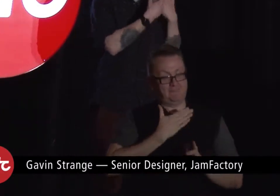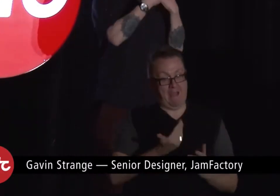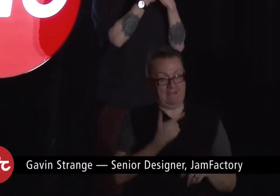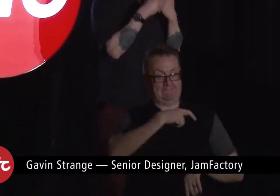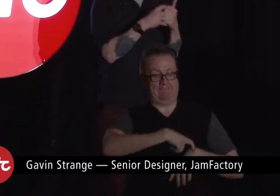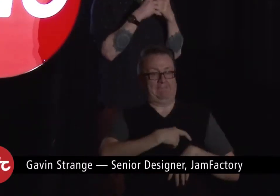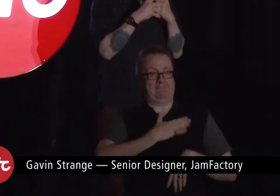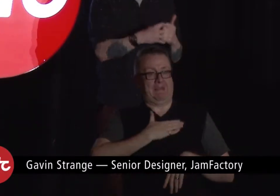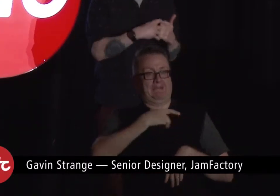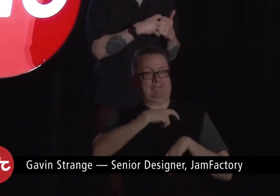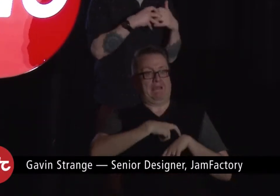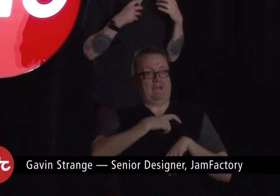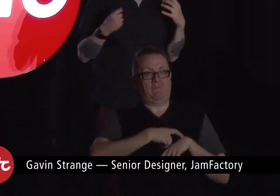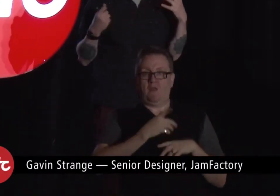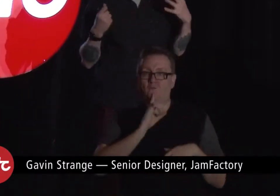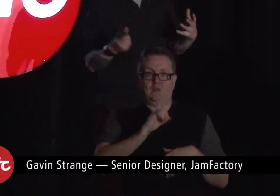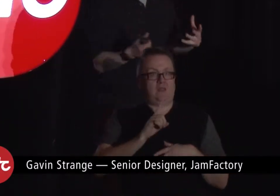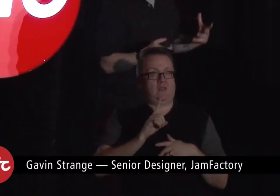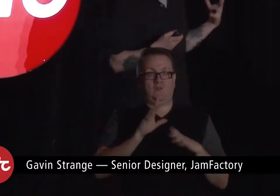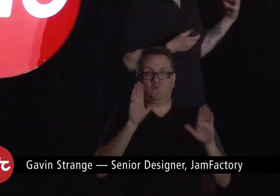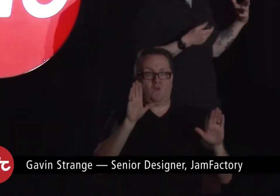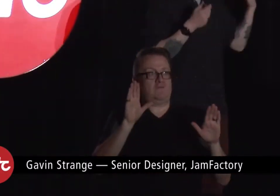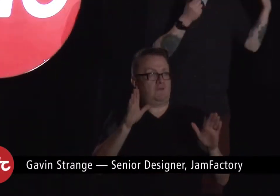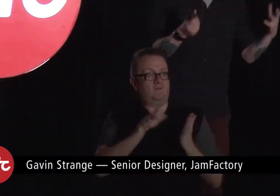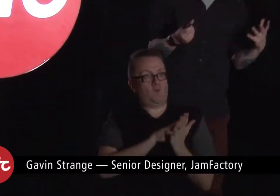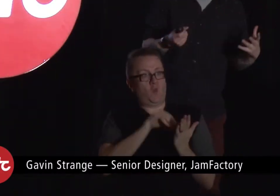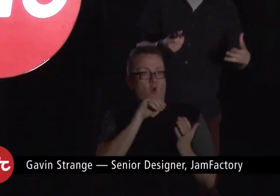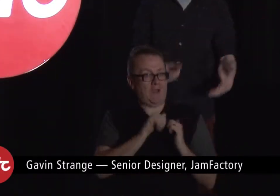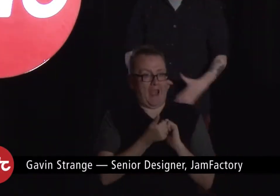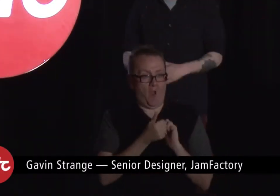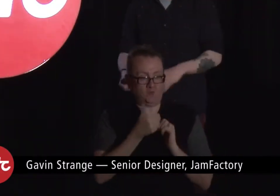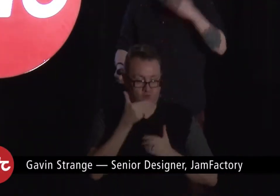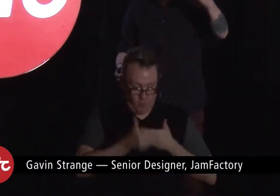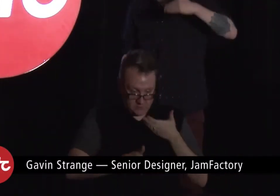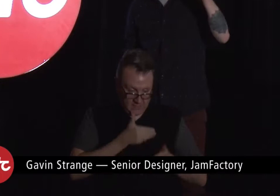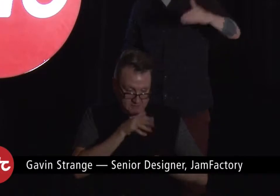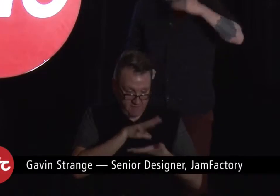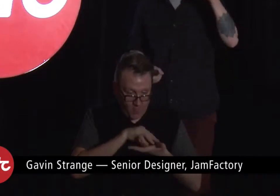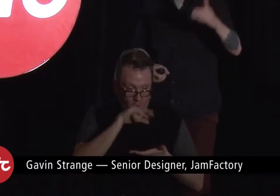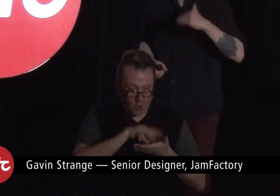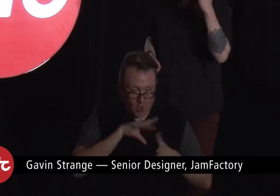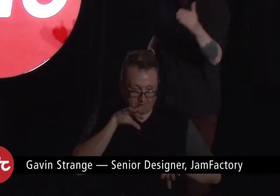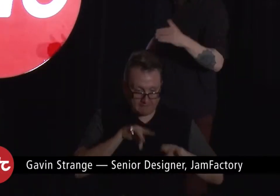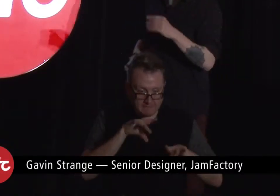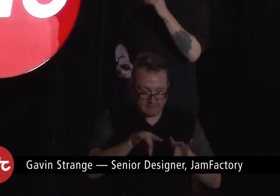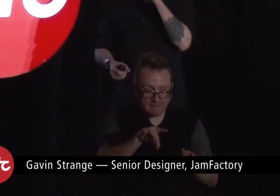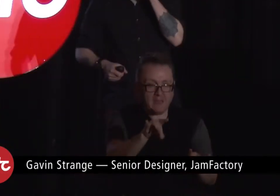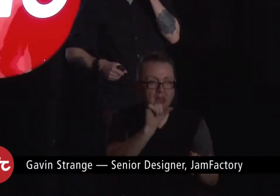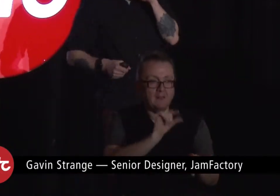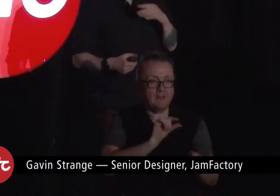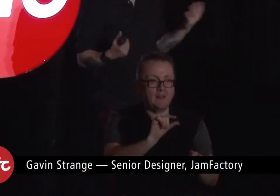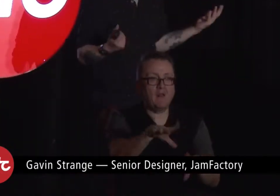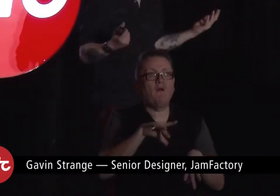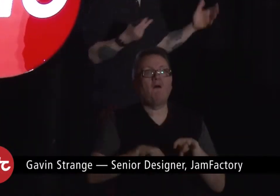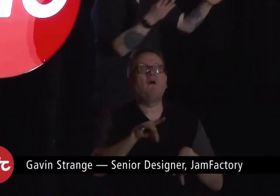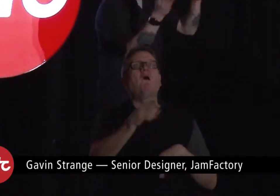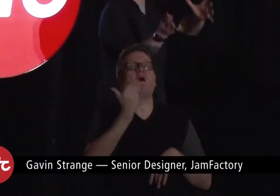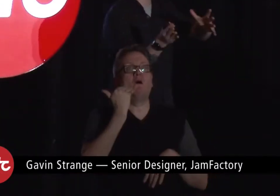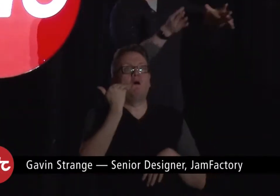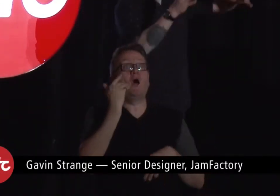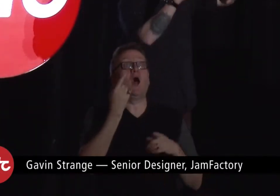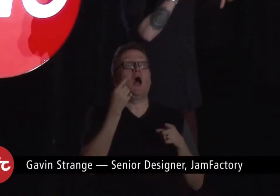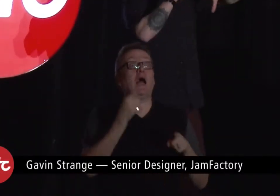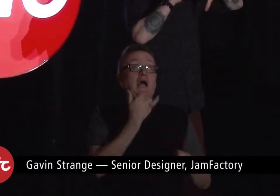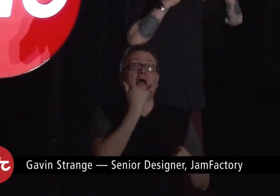in my own time. But it's what a wonderful way to learn is to just to go through that process again and again and again and again. And just to